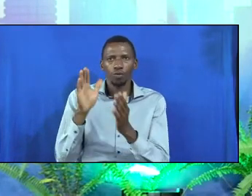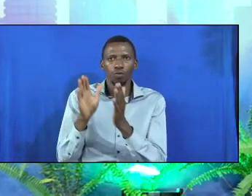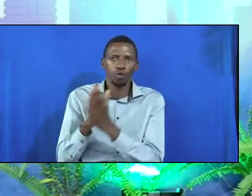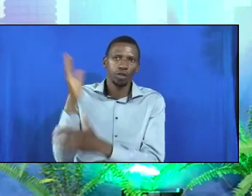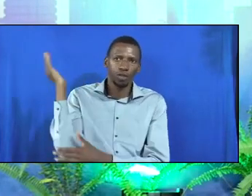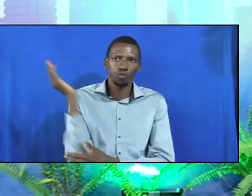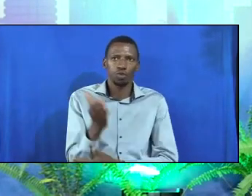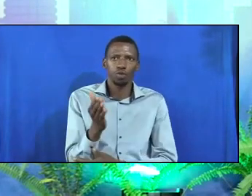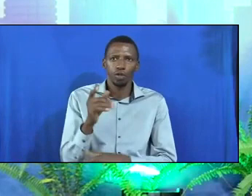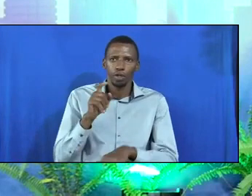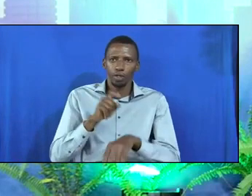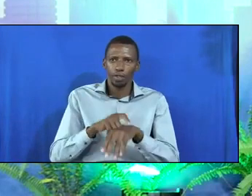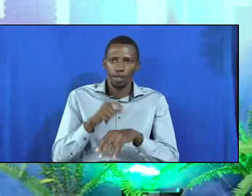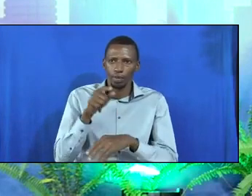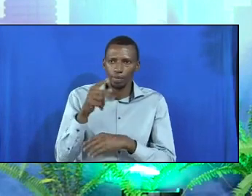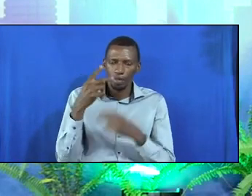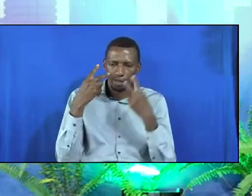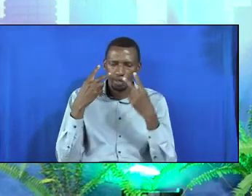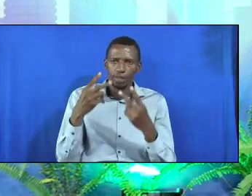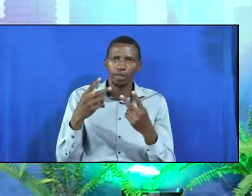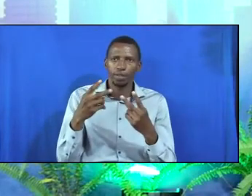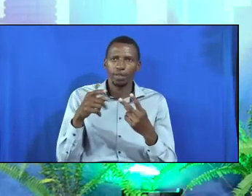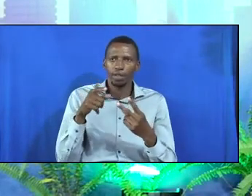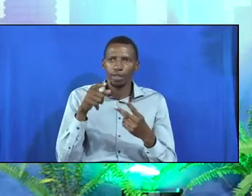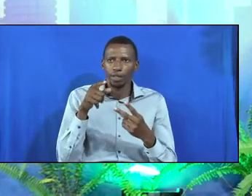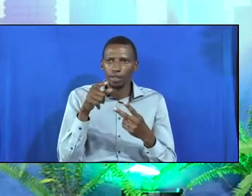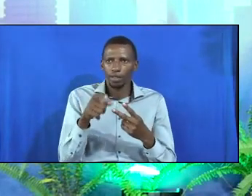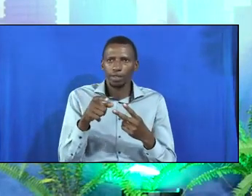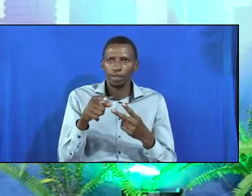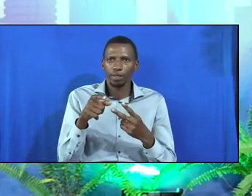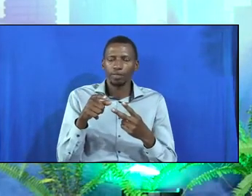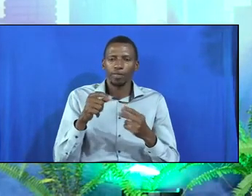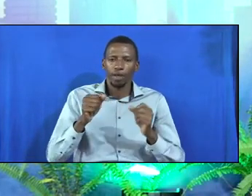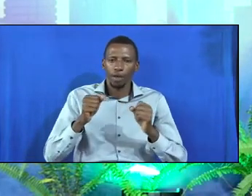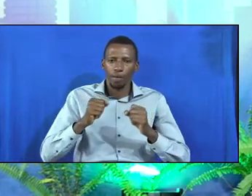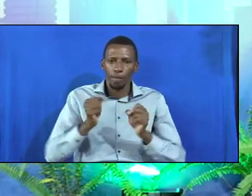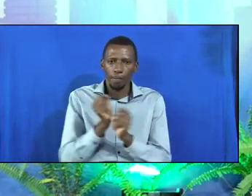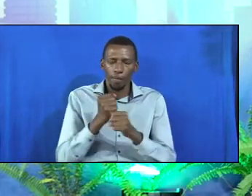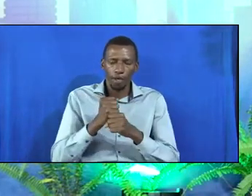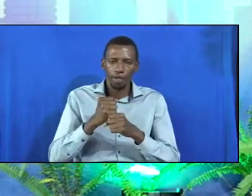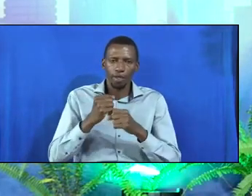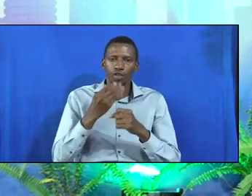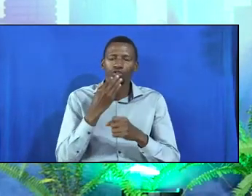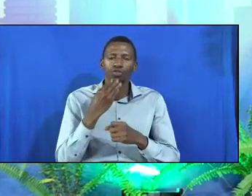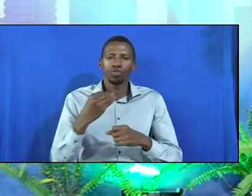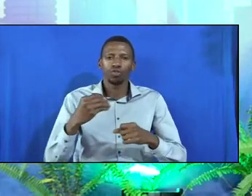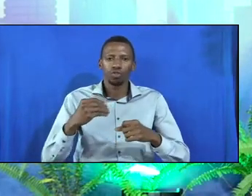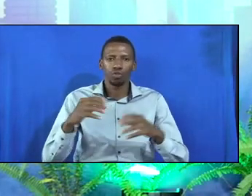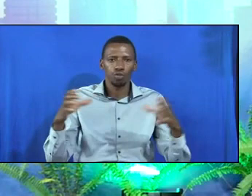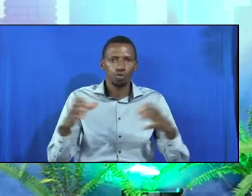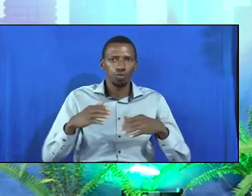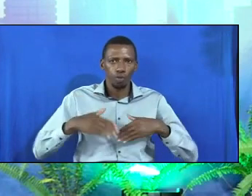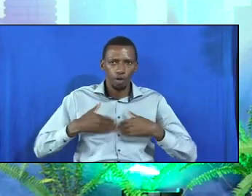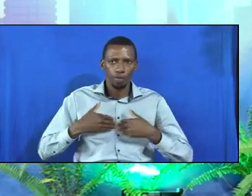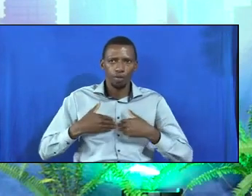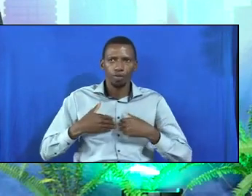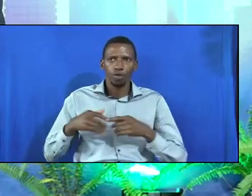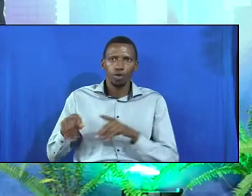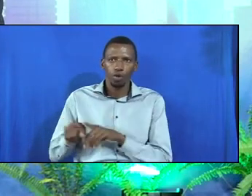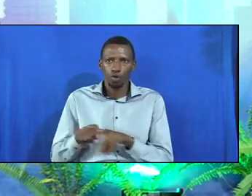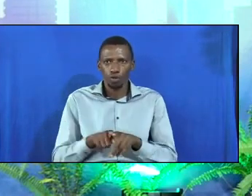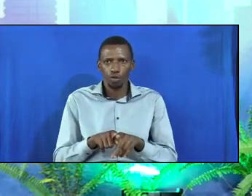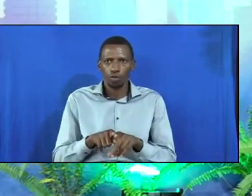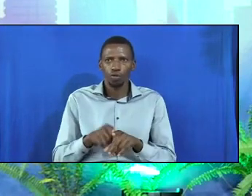this met approval among the Jews, he proceeded to seize Peter also.